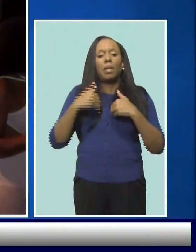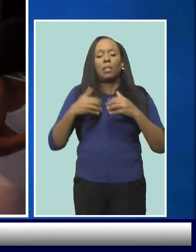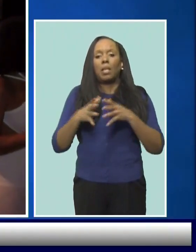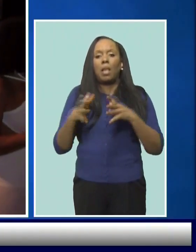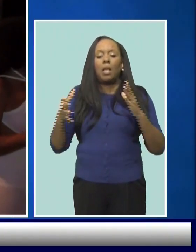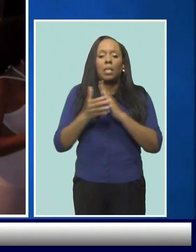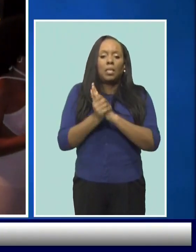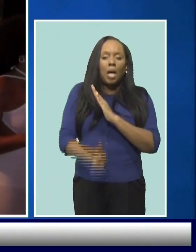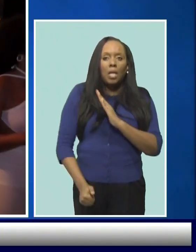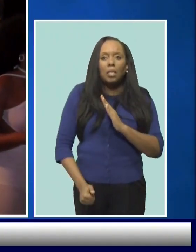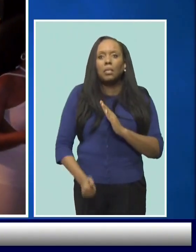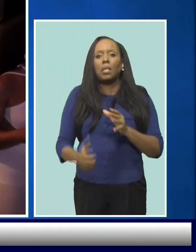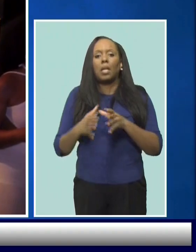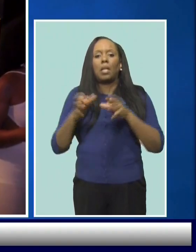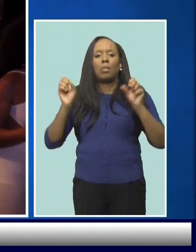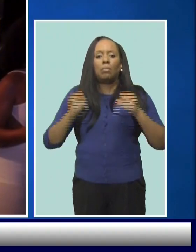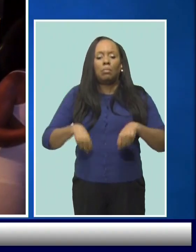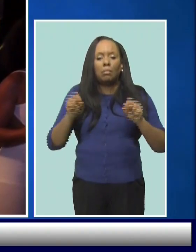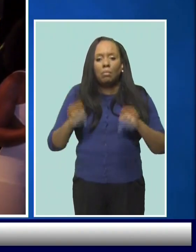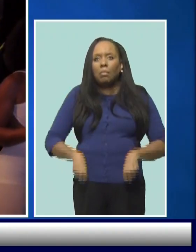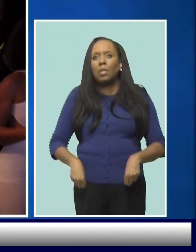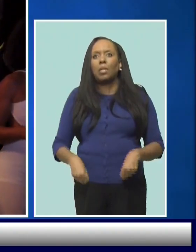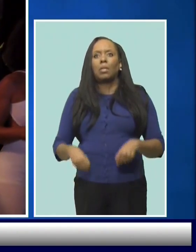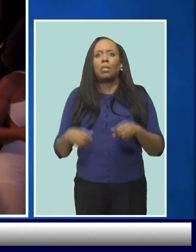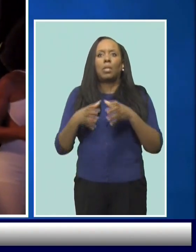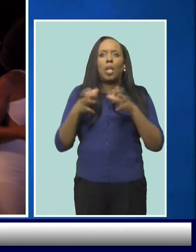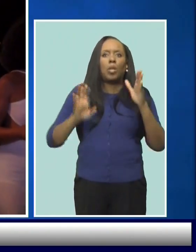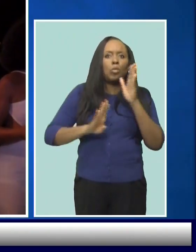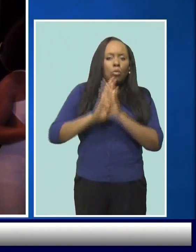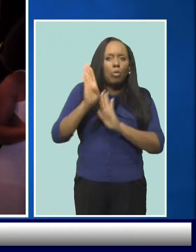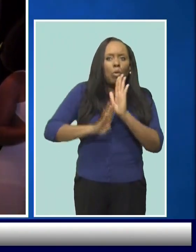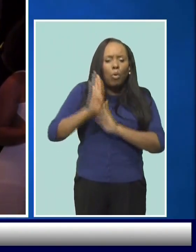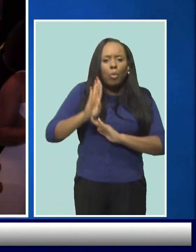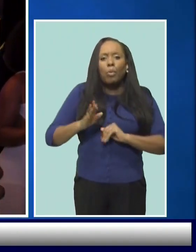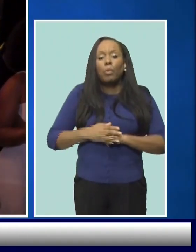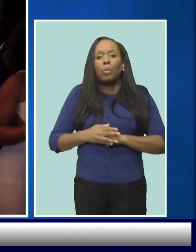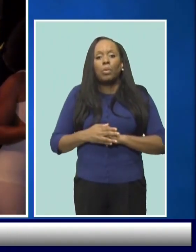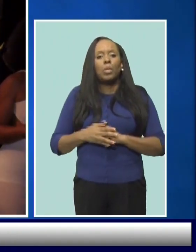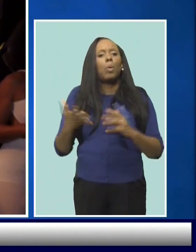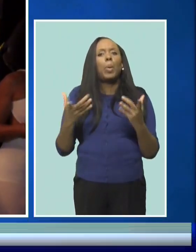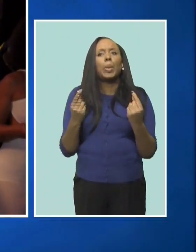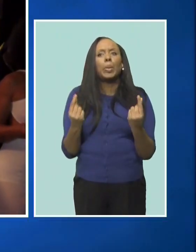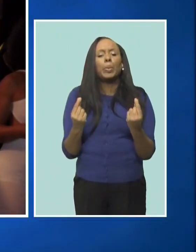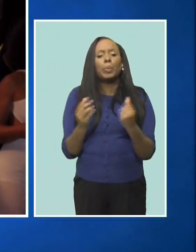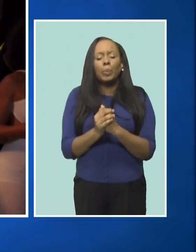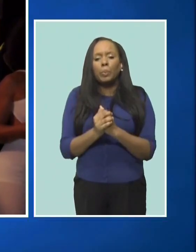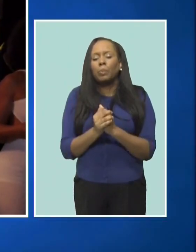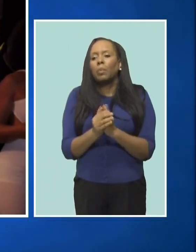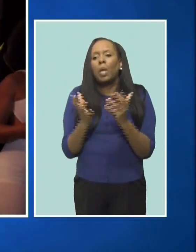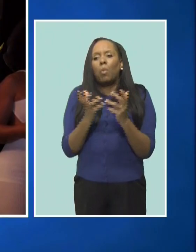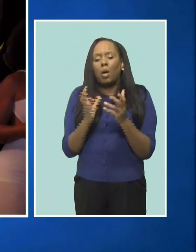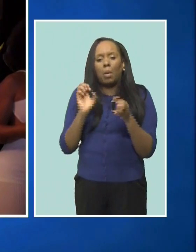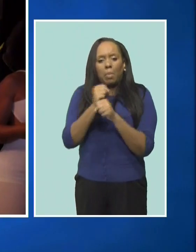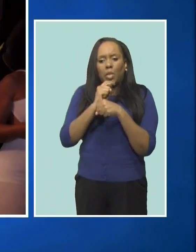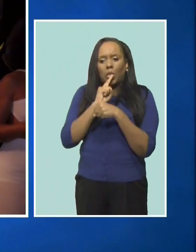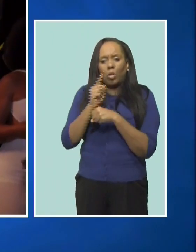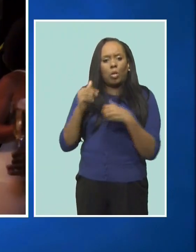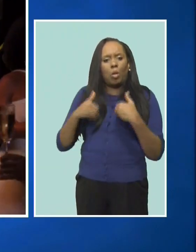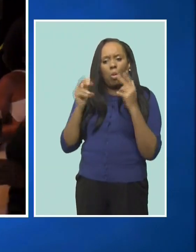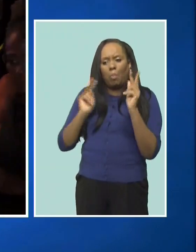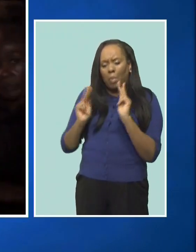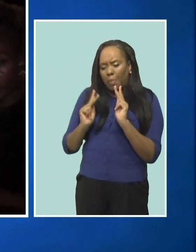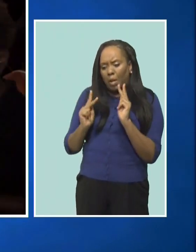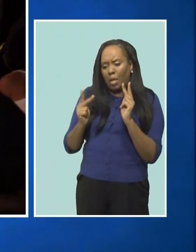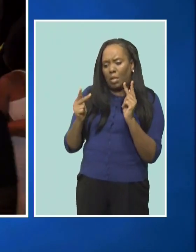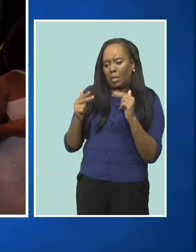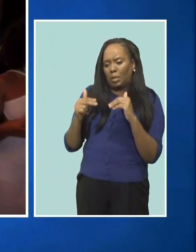we are starting to see significant levels of growth to take place now. We must now connect all of these areas to ensure that young people can use their talents